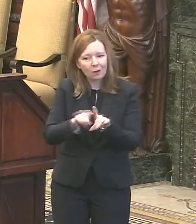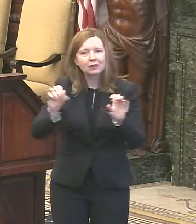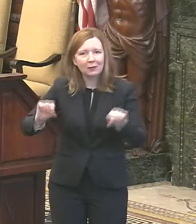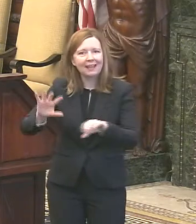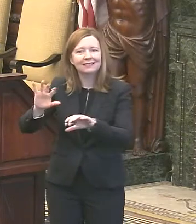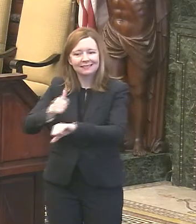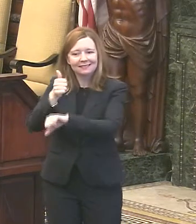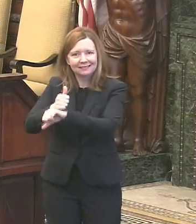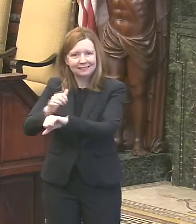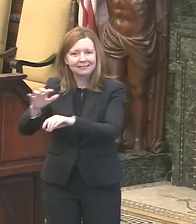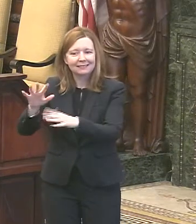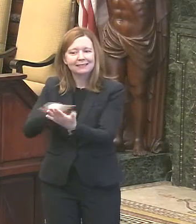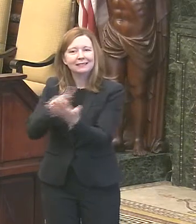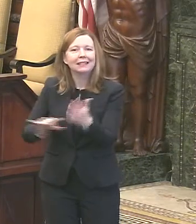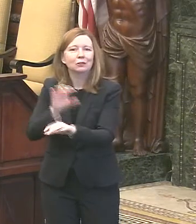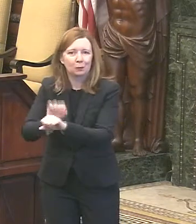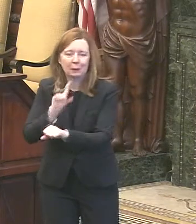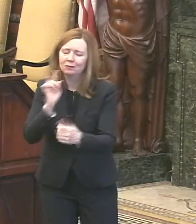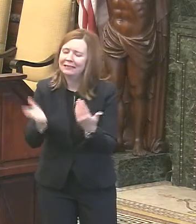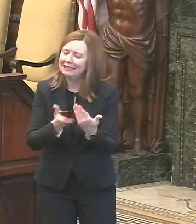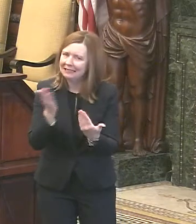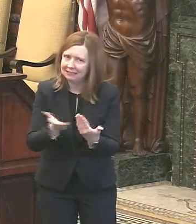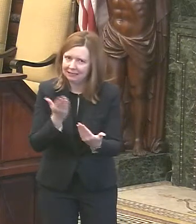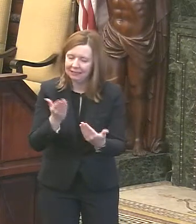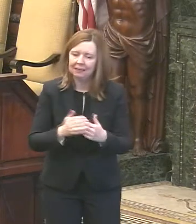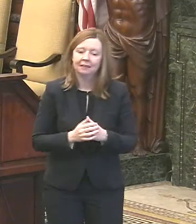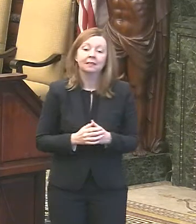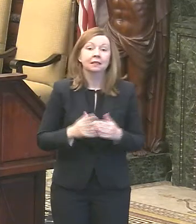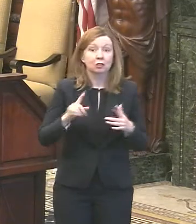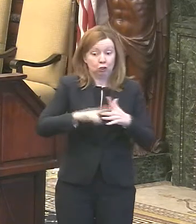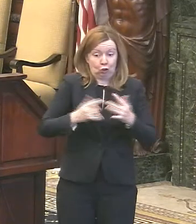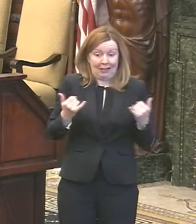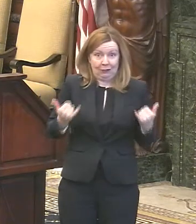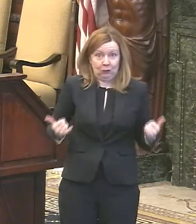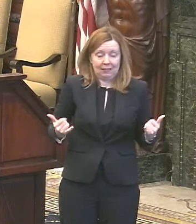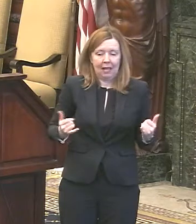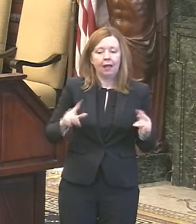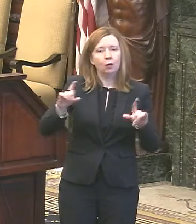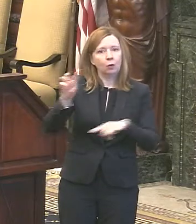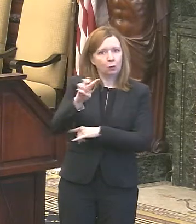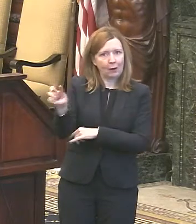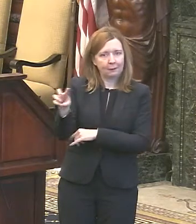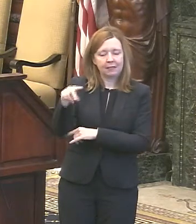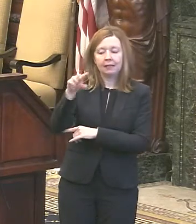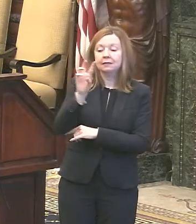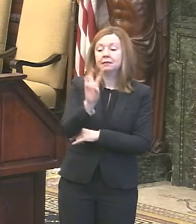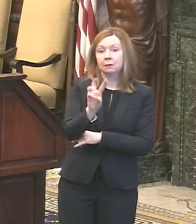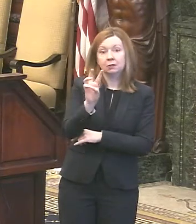any of these clinics is easier than ever. So start effective today. If you go to our website,